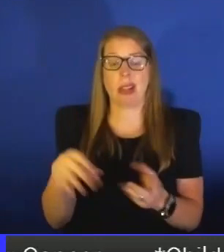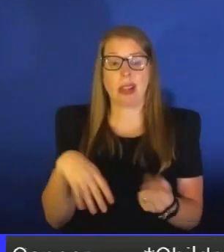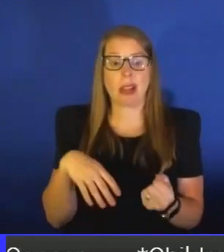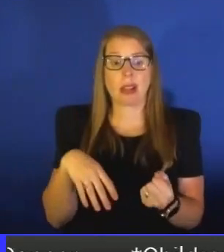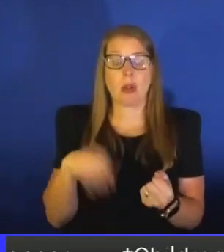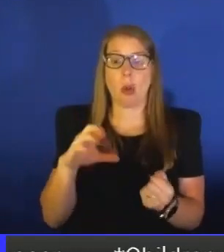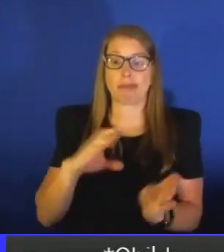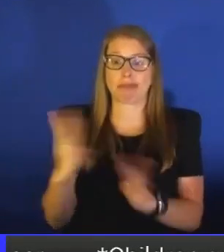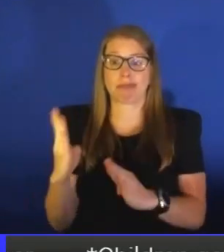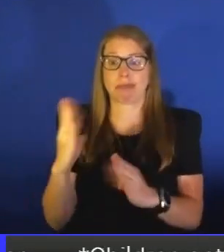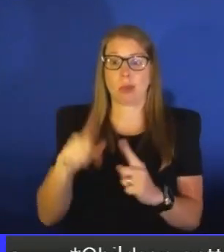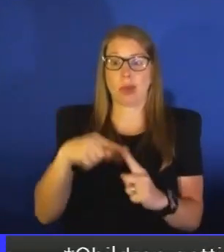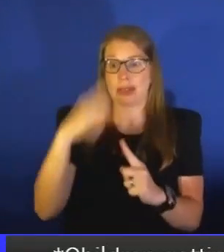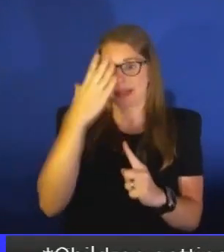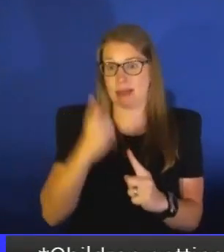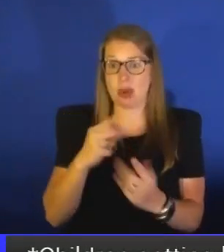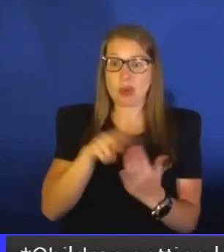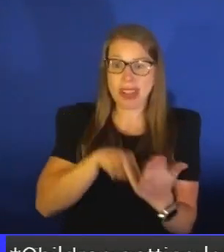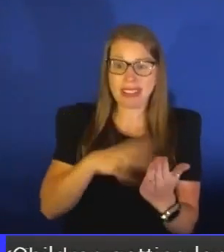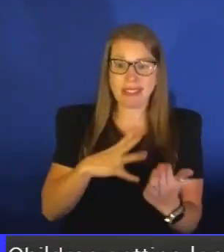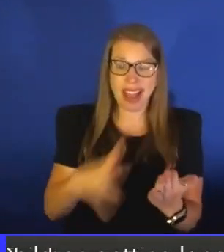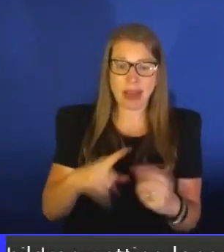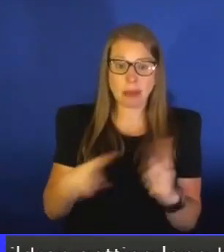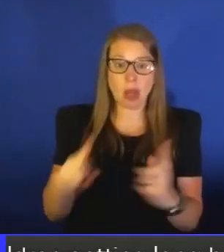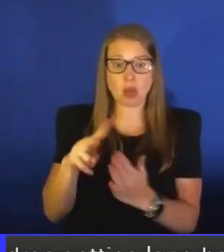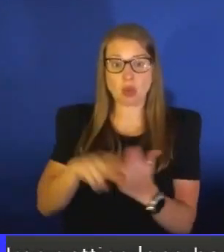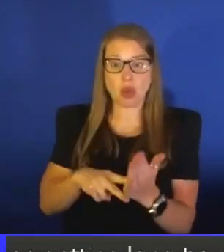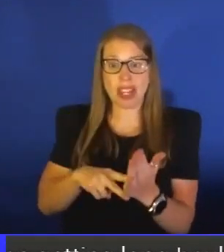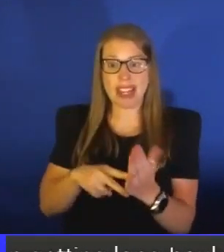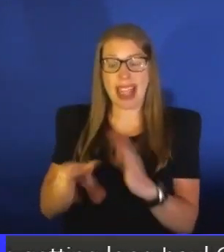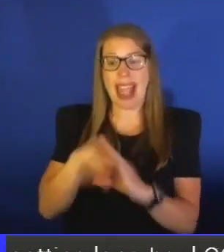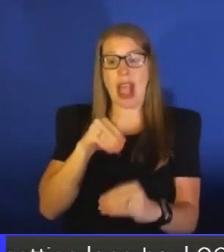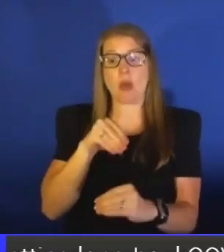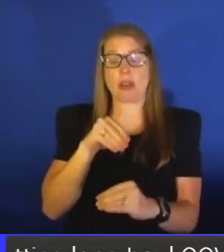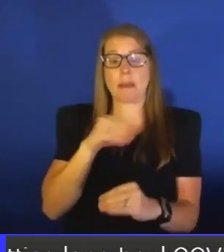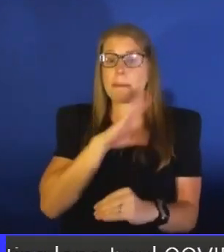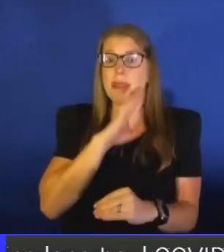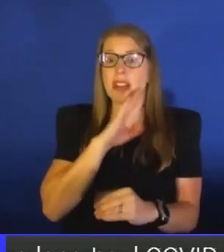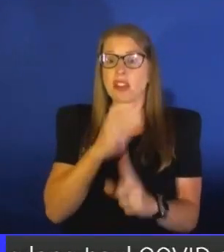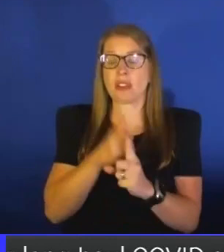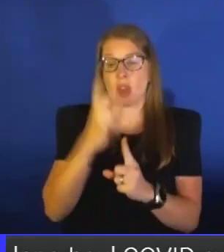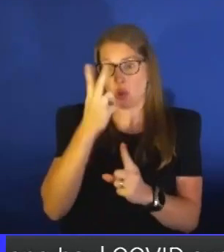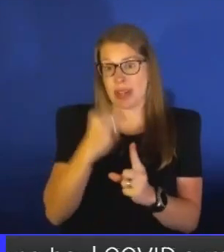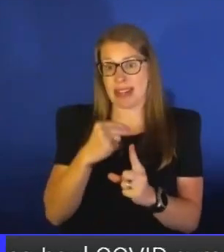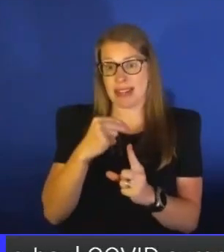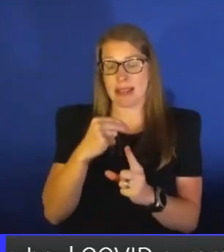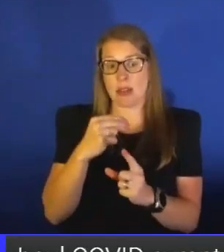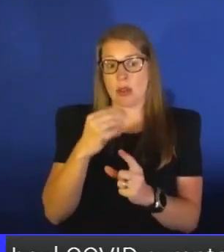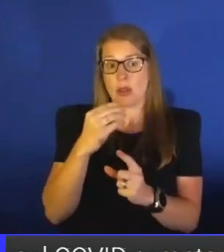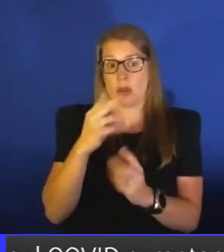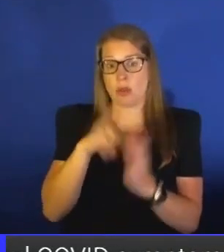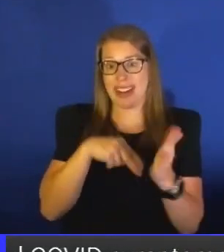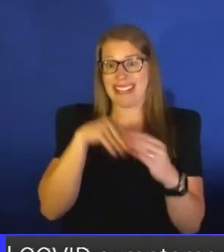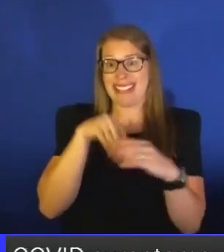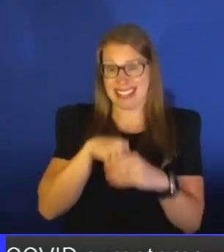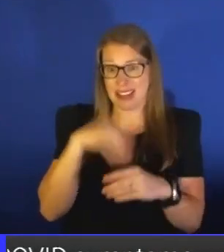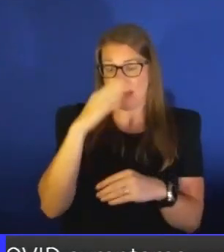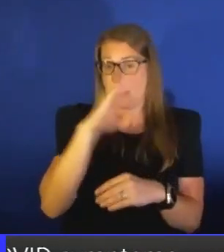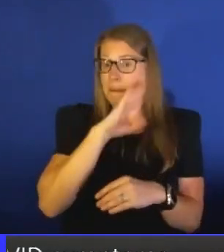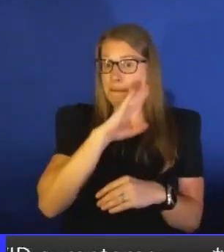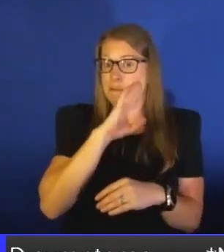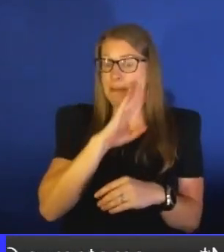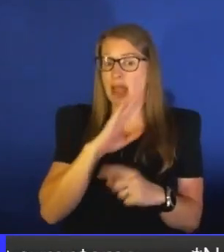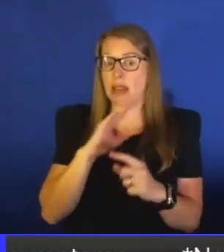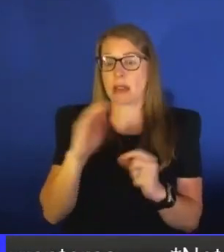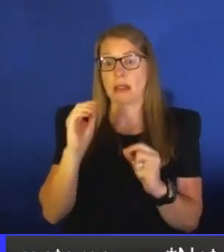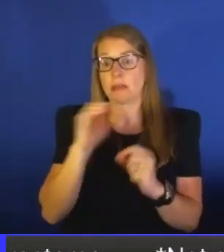but we would try to say read out of bed, because when you're reading in bed, you're teaching your body it's normal to be in bed and be awake. Right.